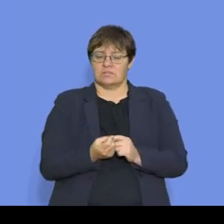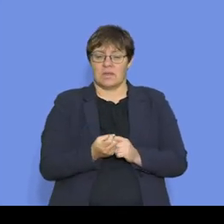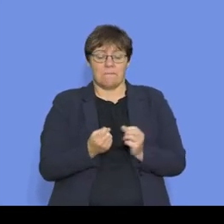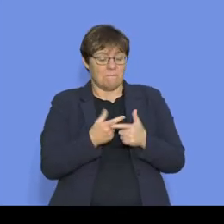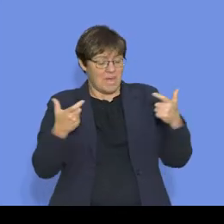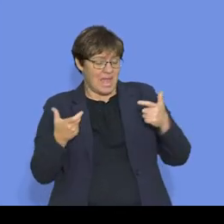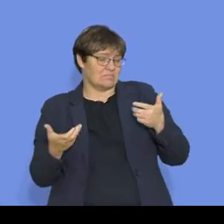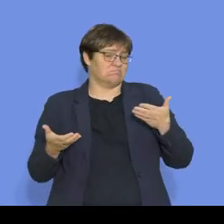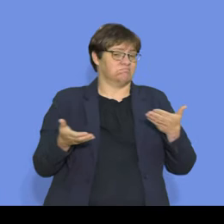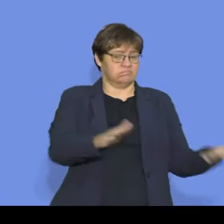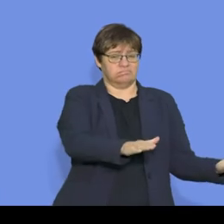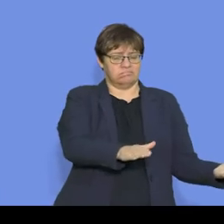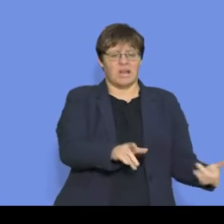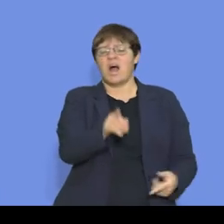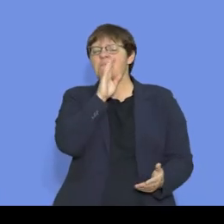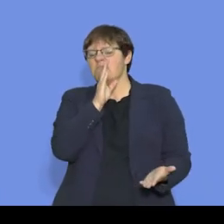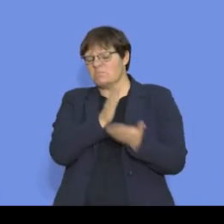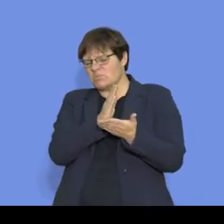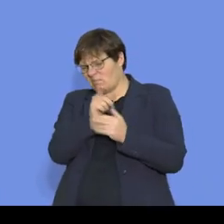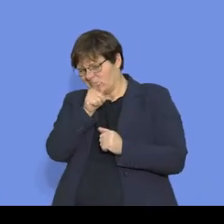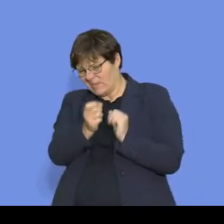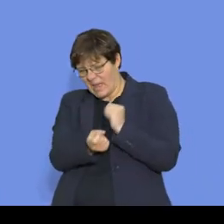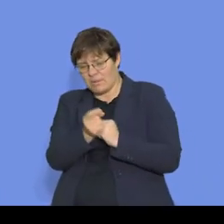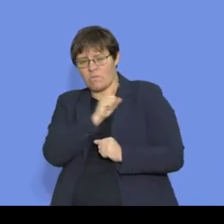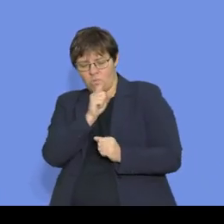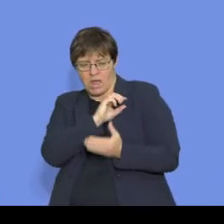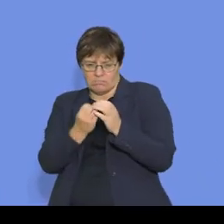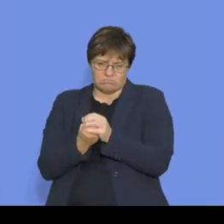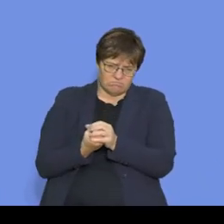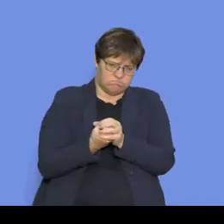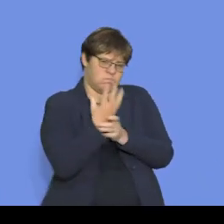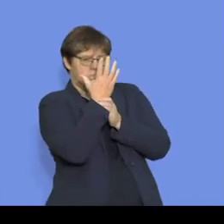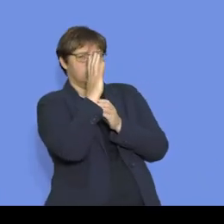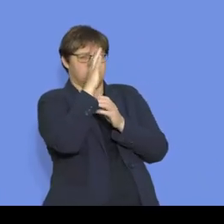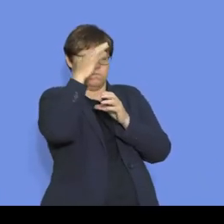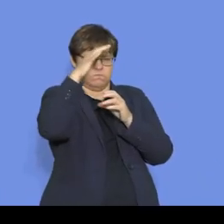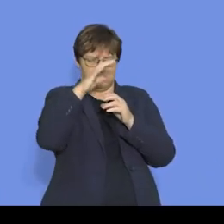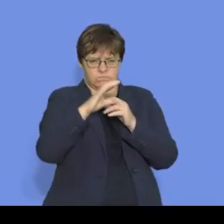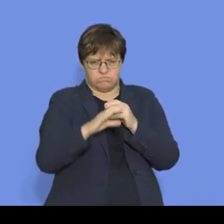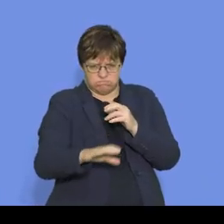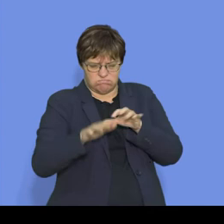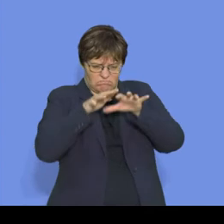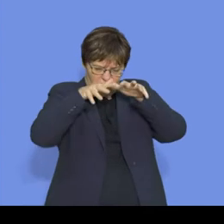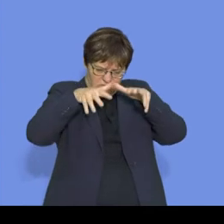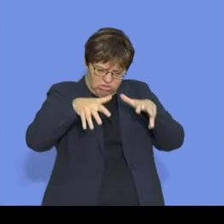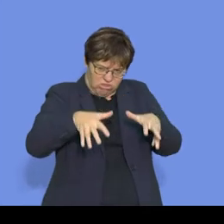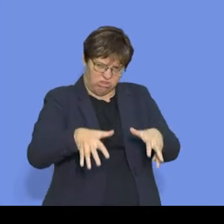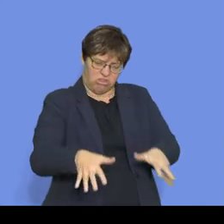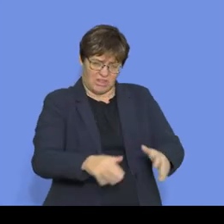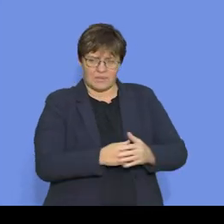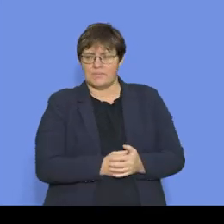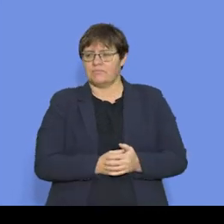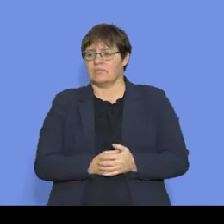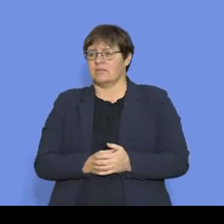the first mass extinction, and that they're pretty sure is a volcanic eruption. That's